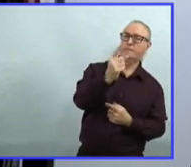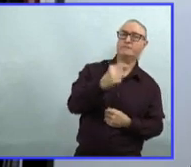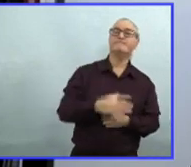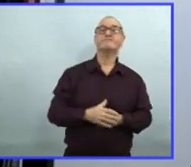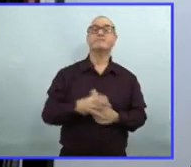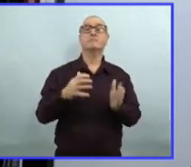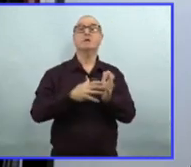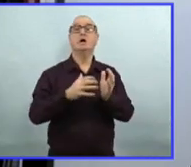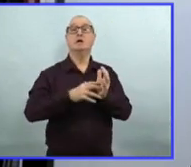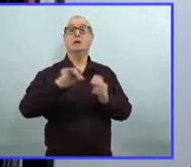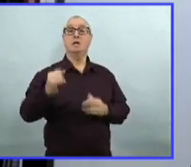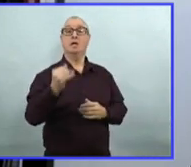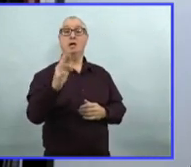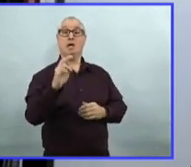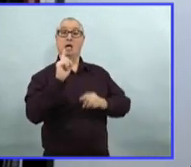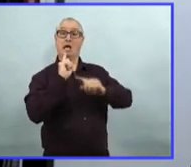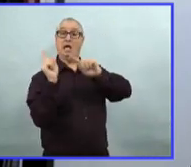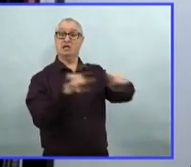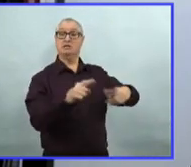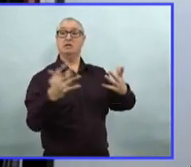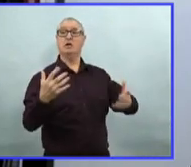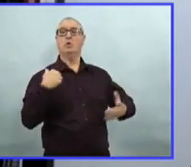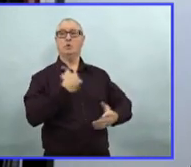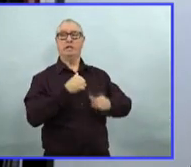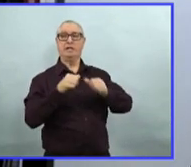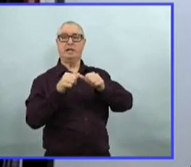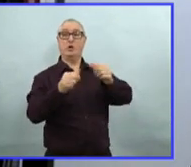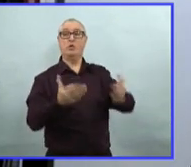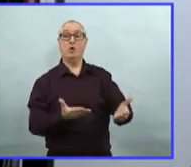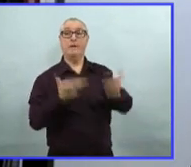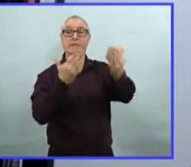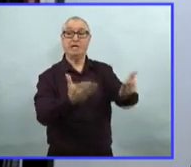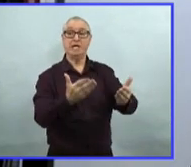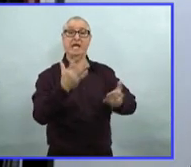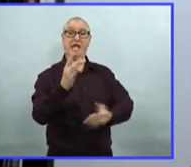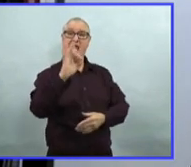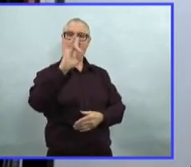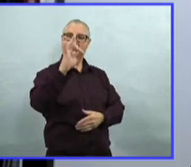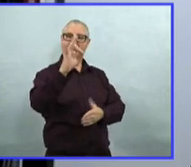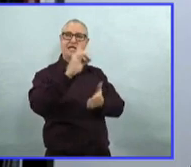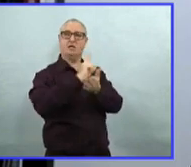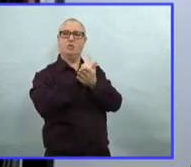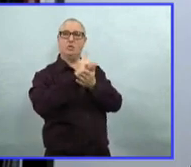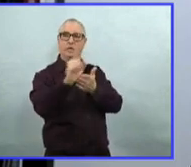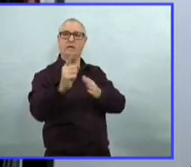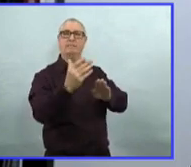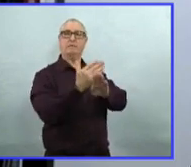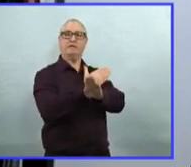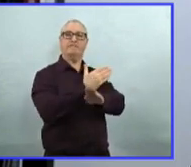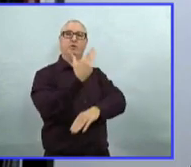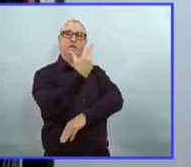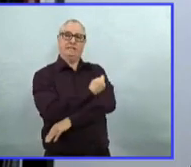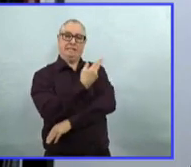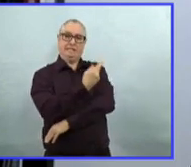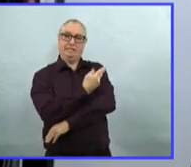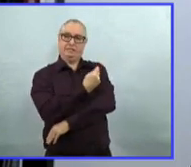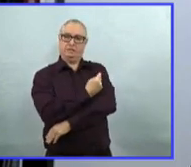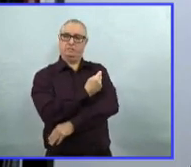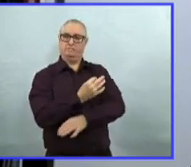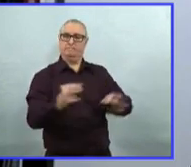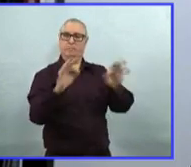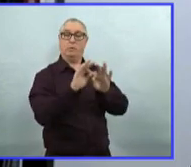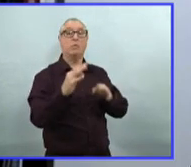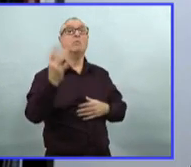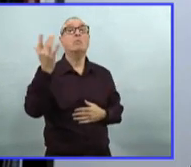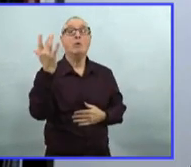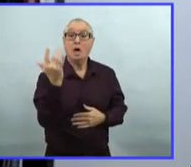the 8-week interval for kids who are under the age of 12 for a couple of reasons. One being that